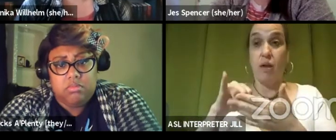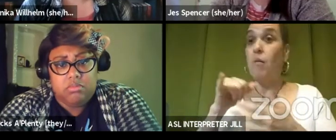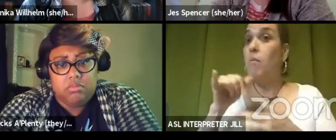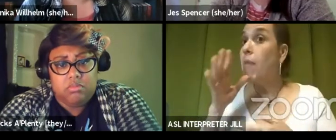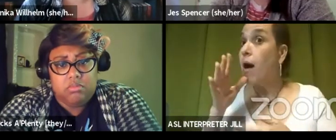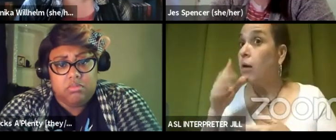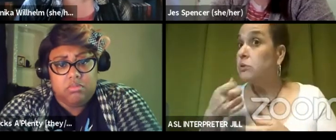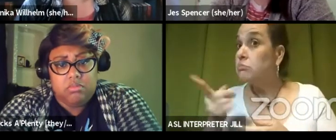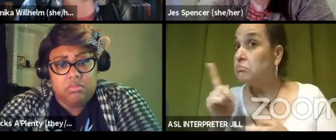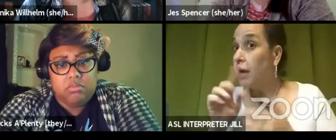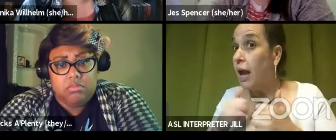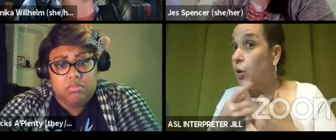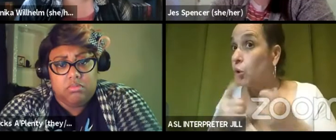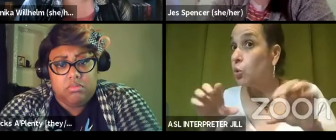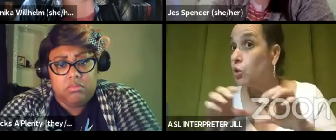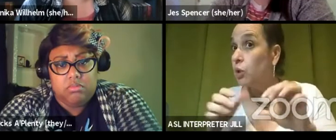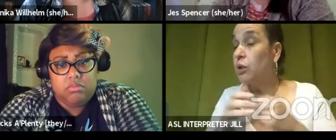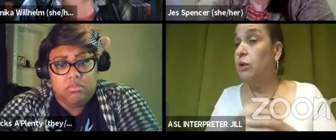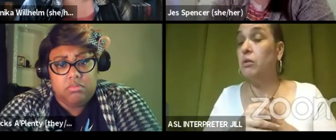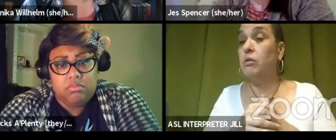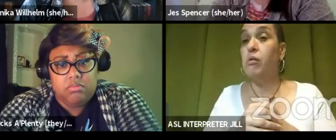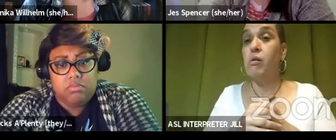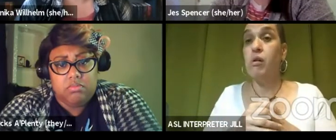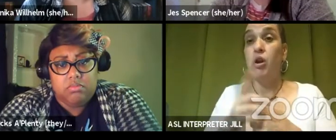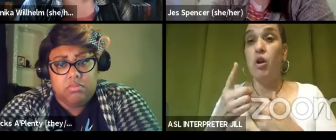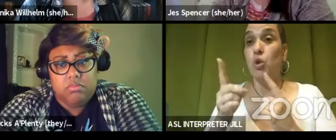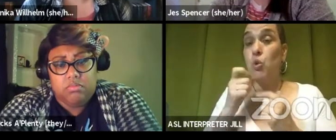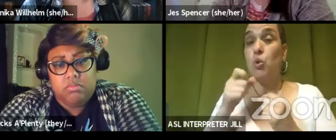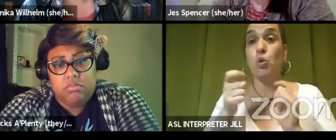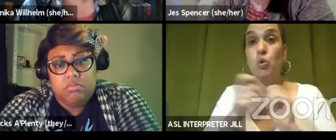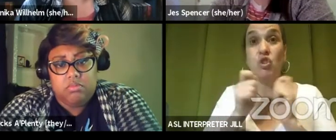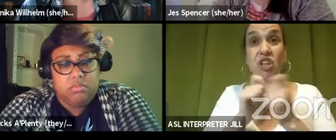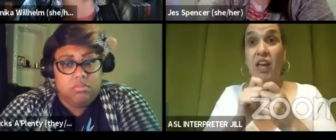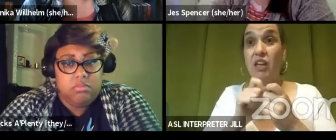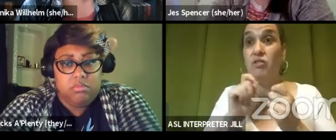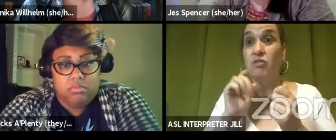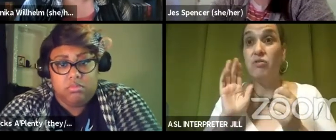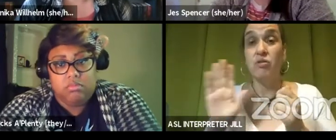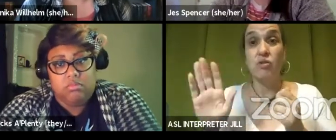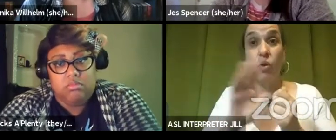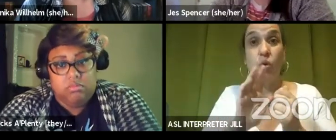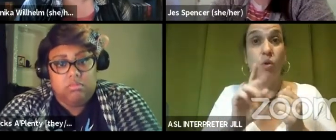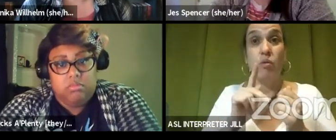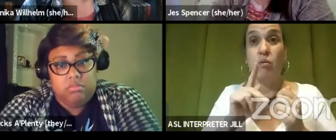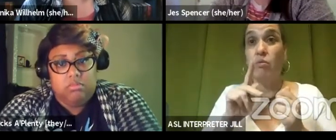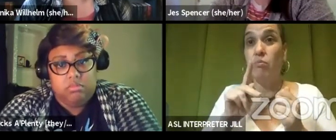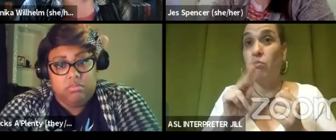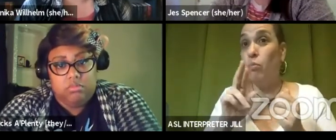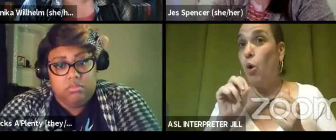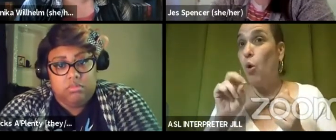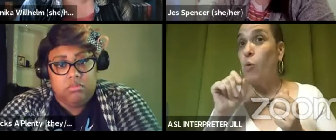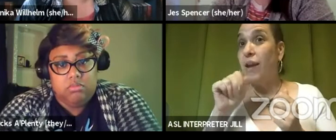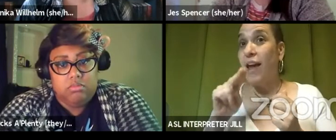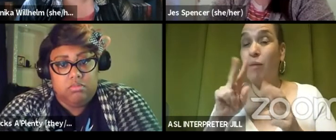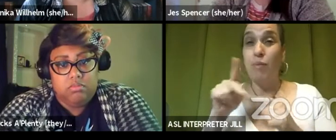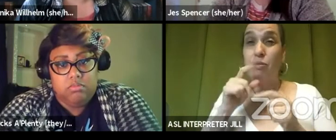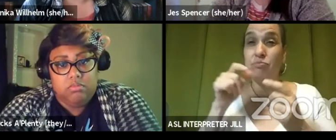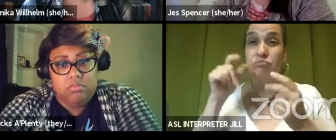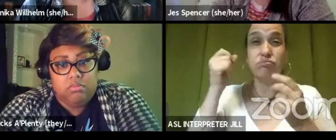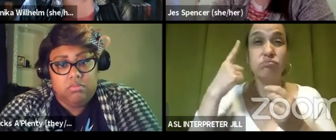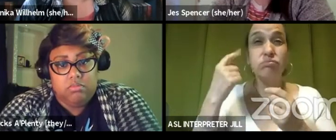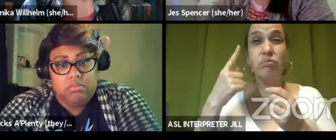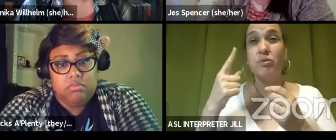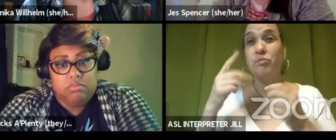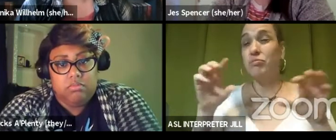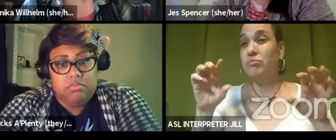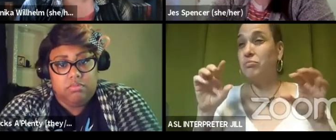doing? You who changed your pronouns and people aren't getting it right, how are you doing? You who are going through a crisis, how are